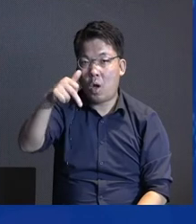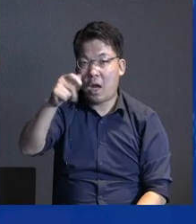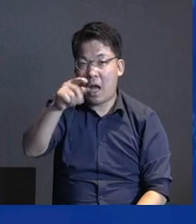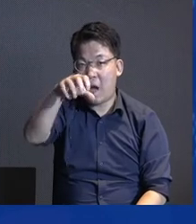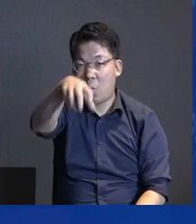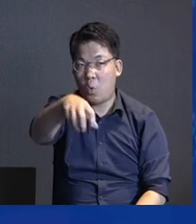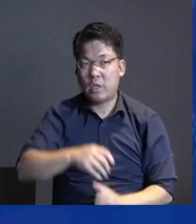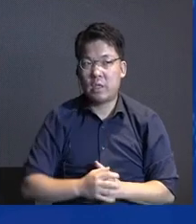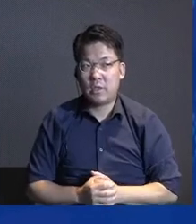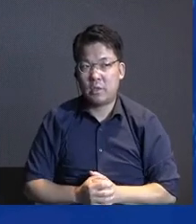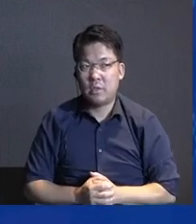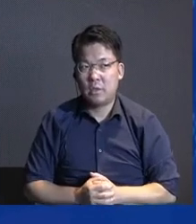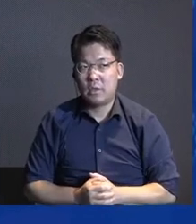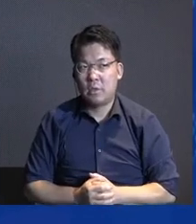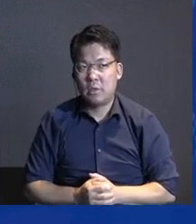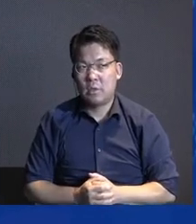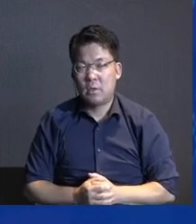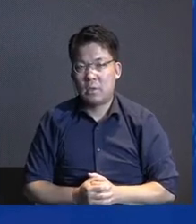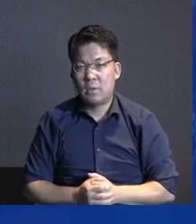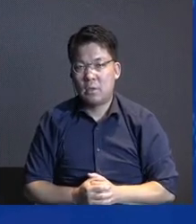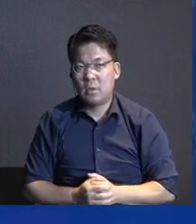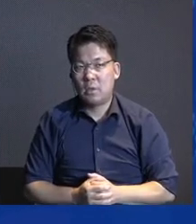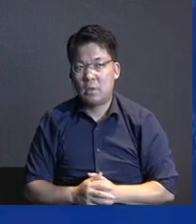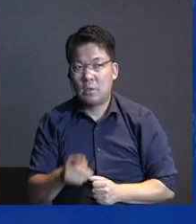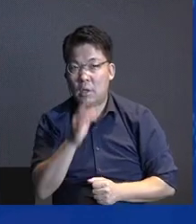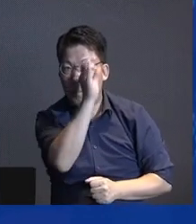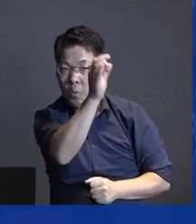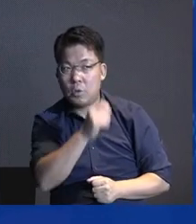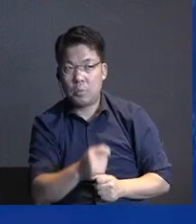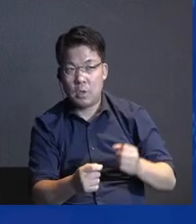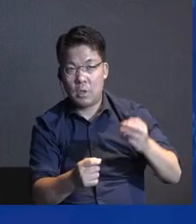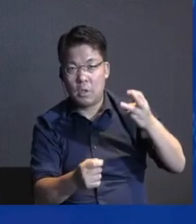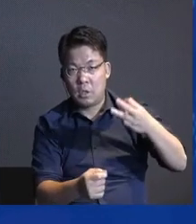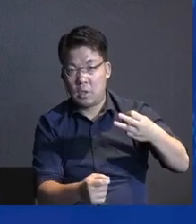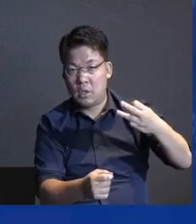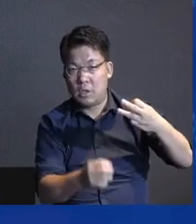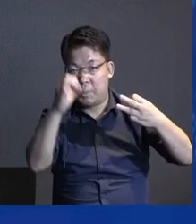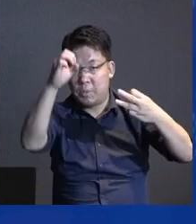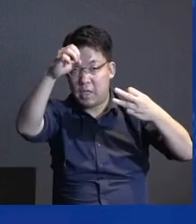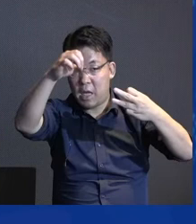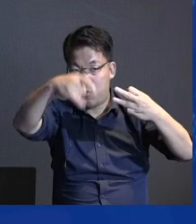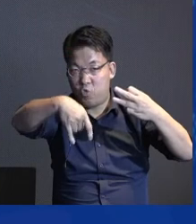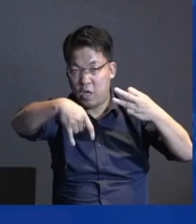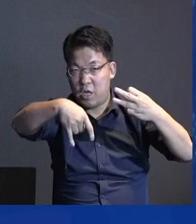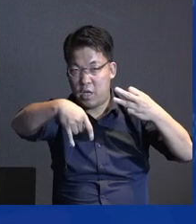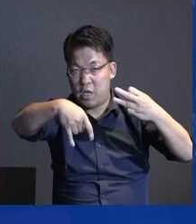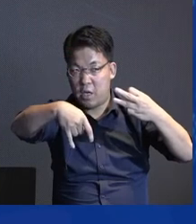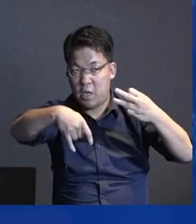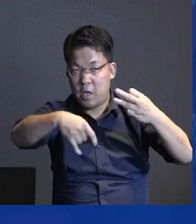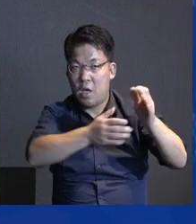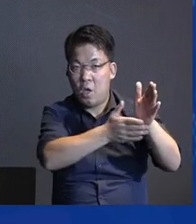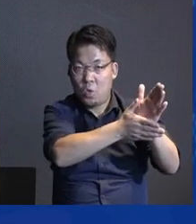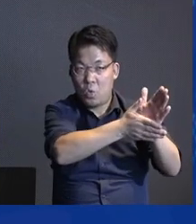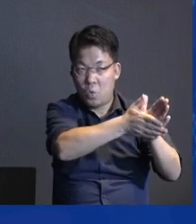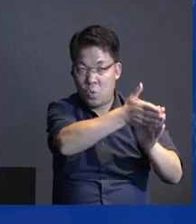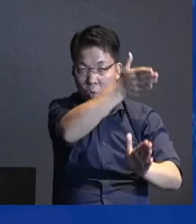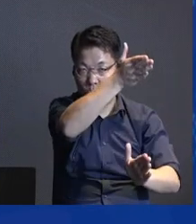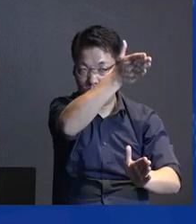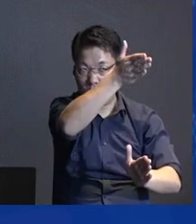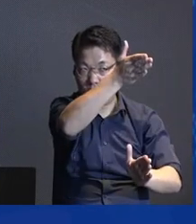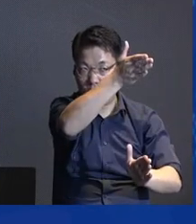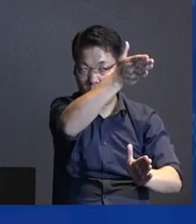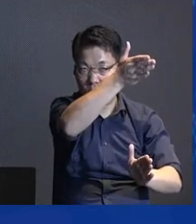ranked 13th in the ranking. There is such a big difference between the city and the